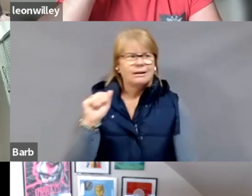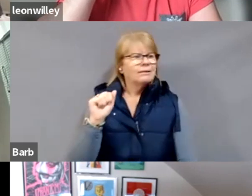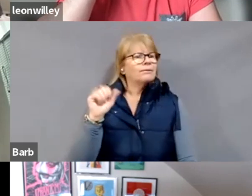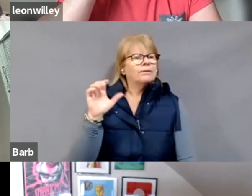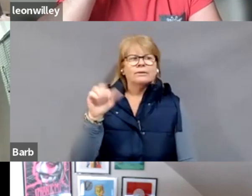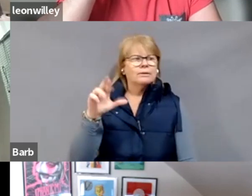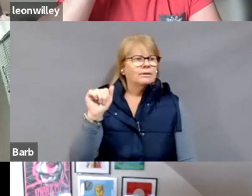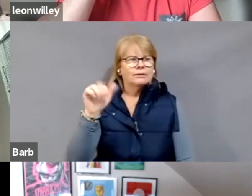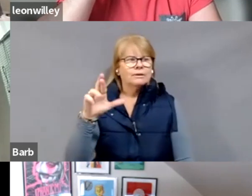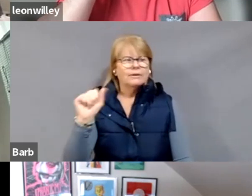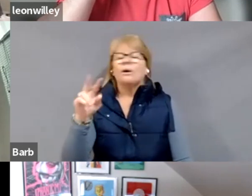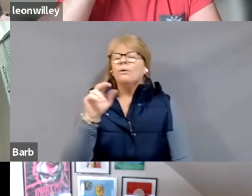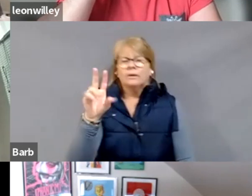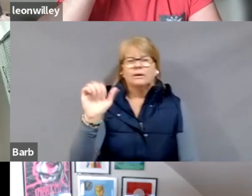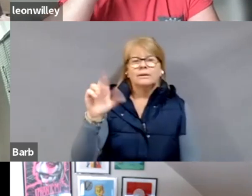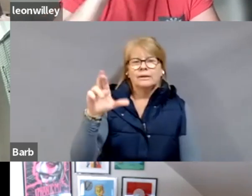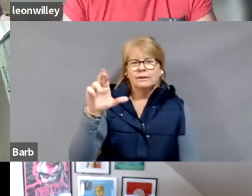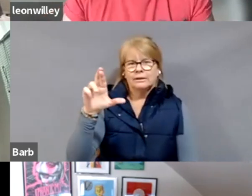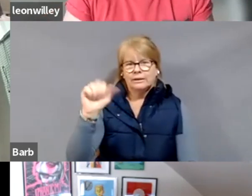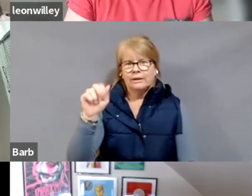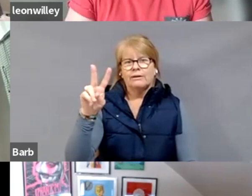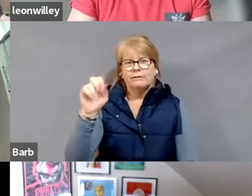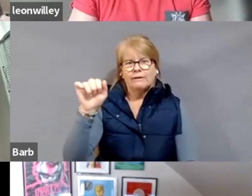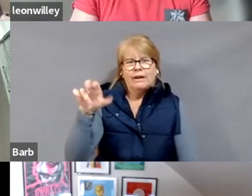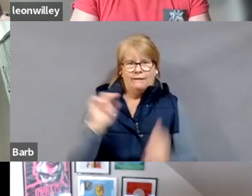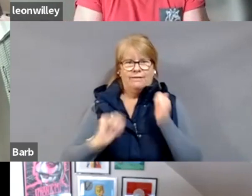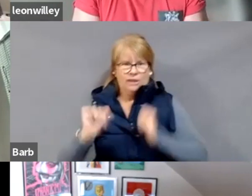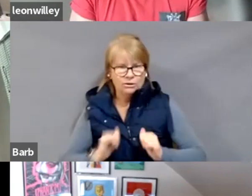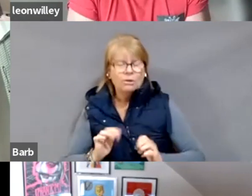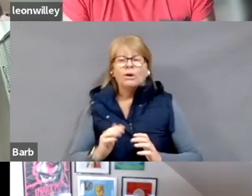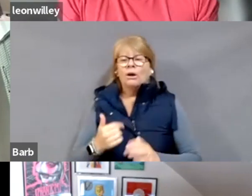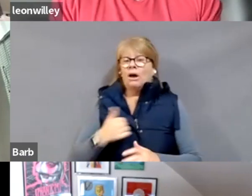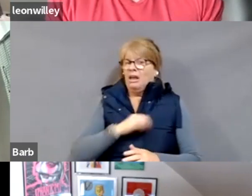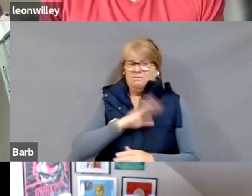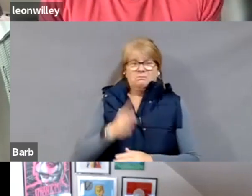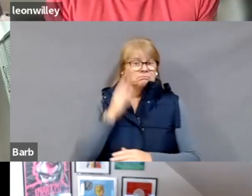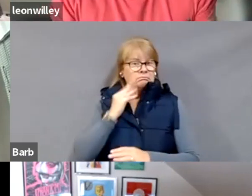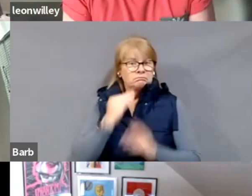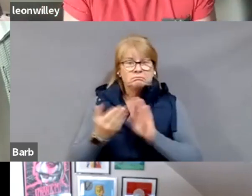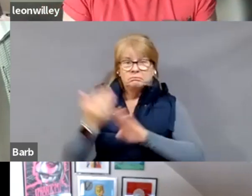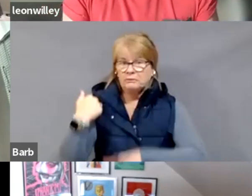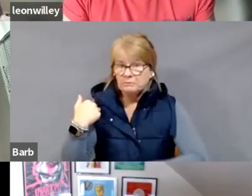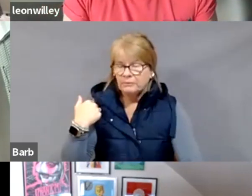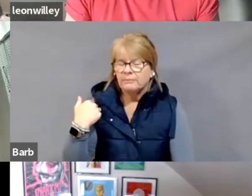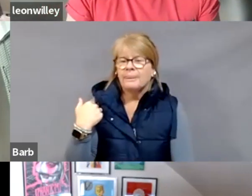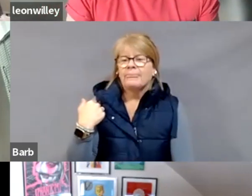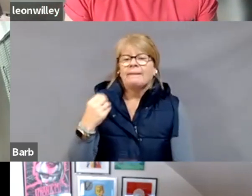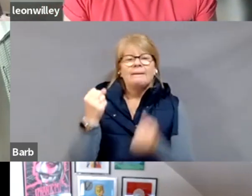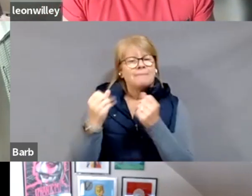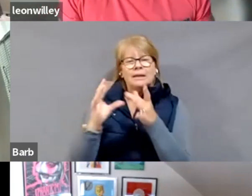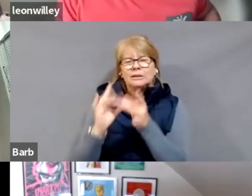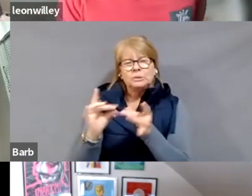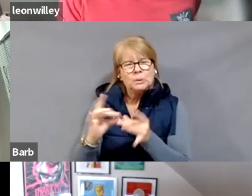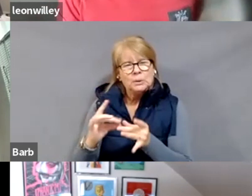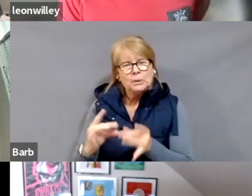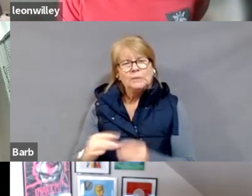the production manager. They'd never had one before. I'd never been one before. And that there are many stories for the bar about